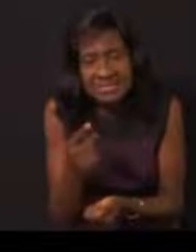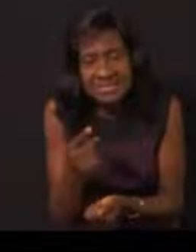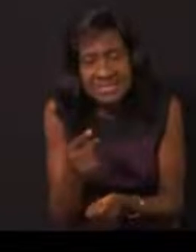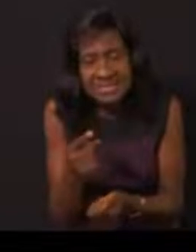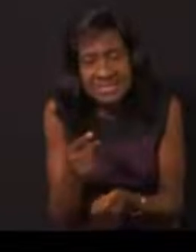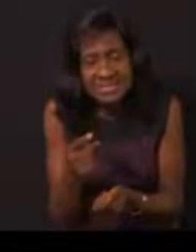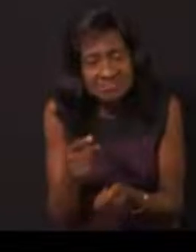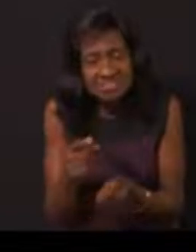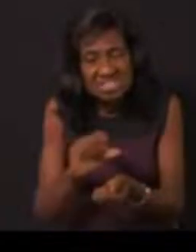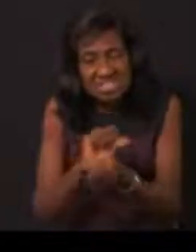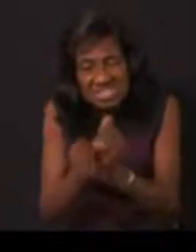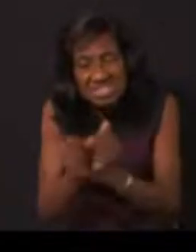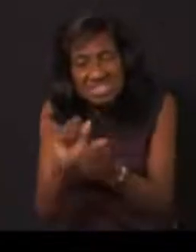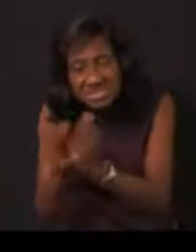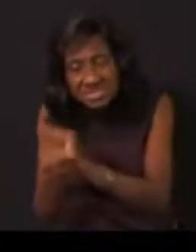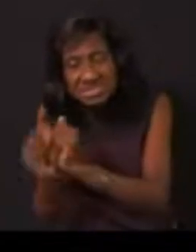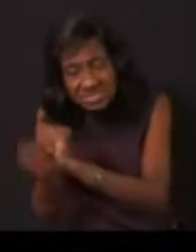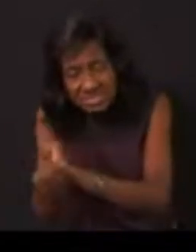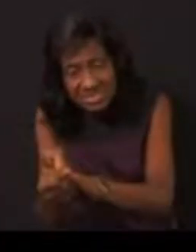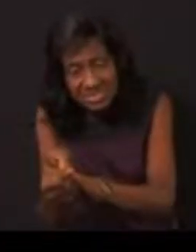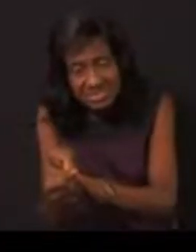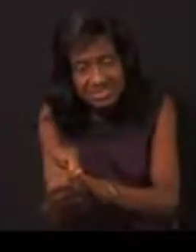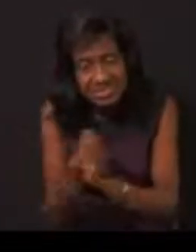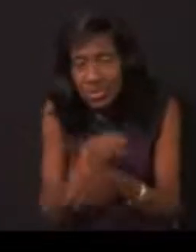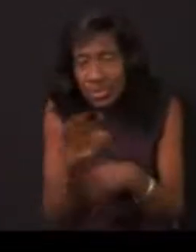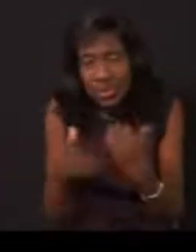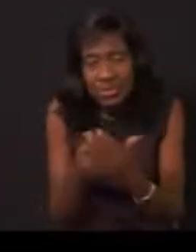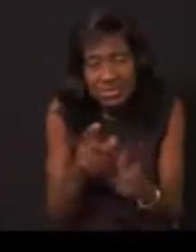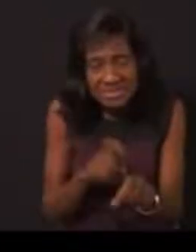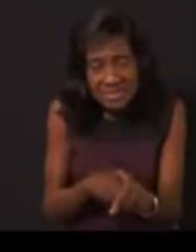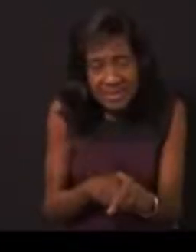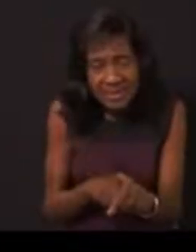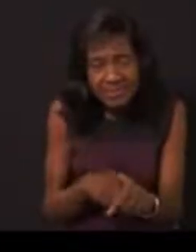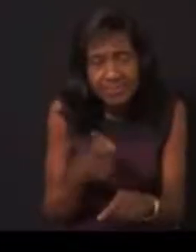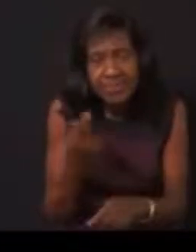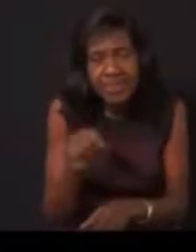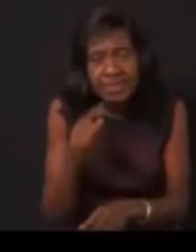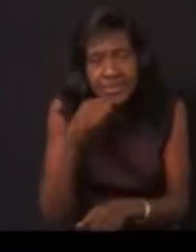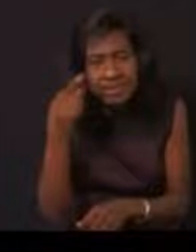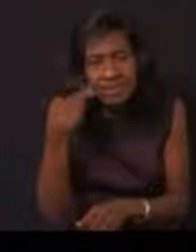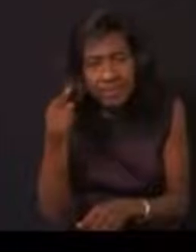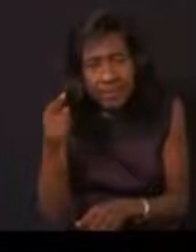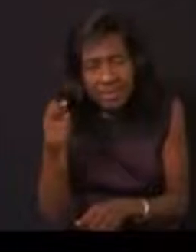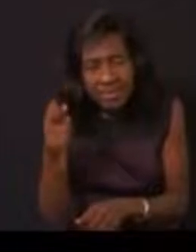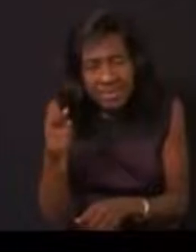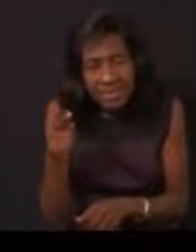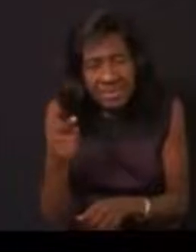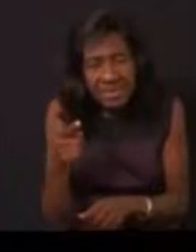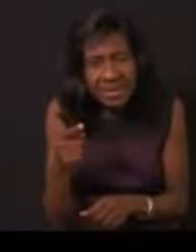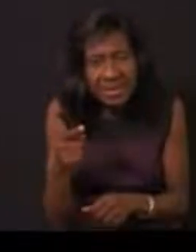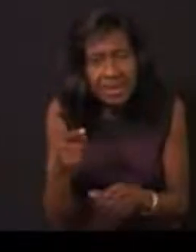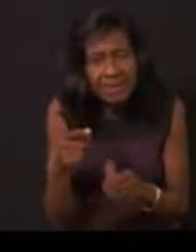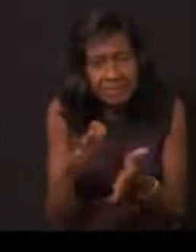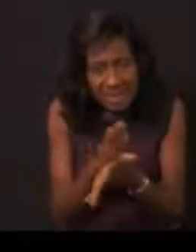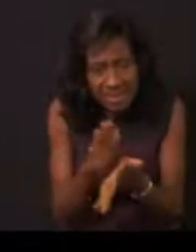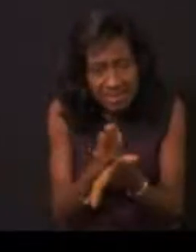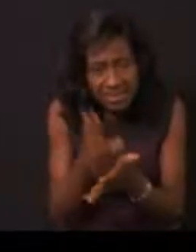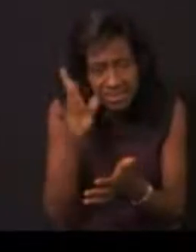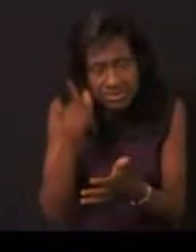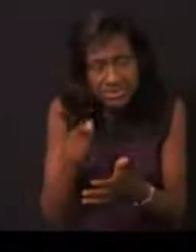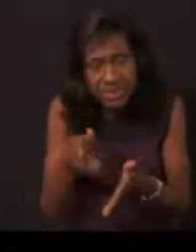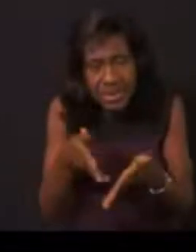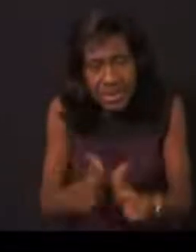constantly moving. Now, the public and private guidance document will allow recommended clinical treatment and flow